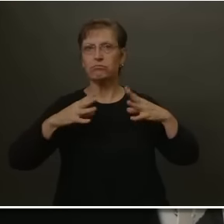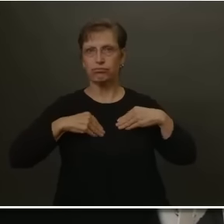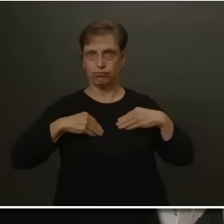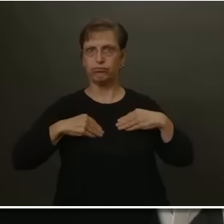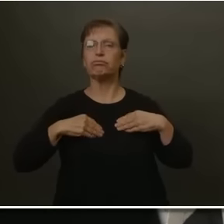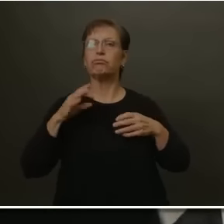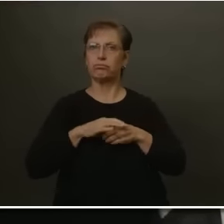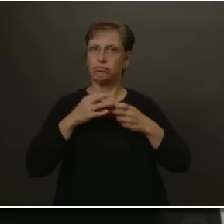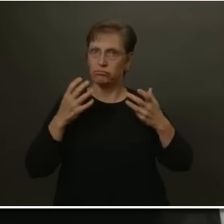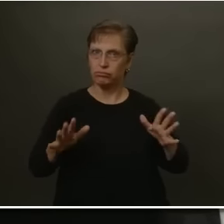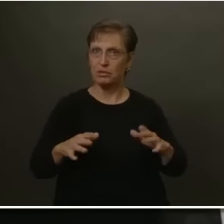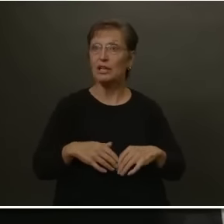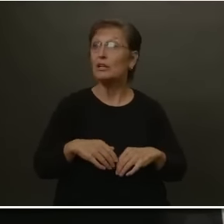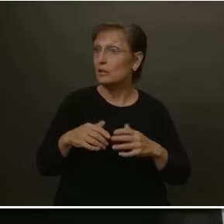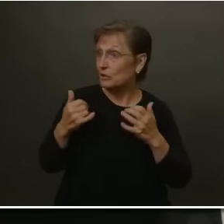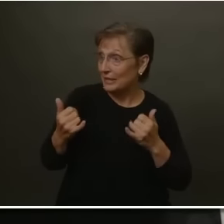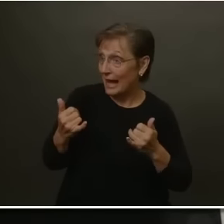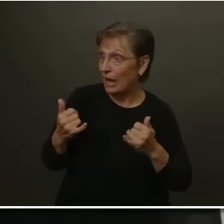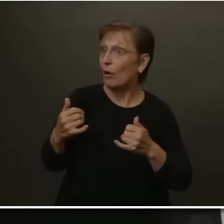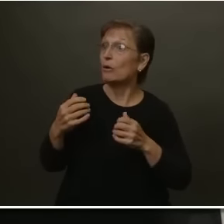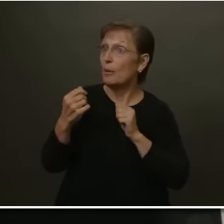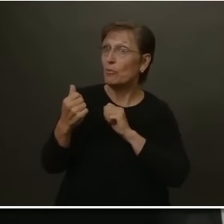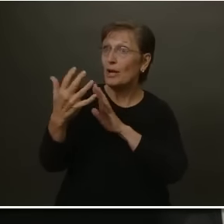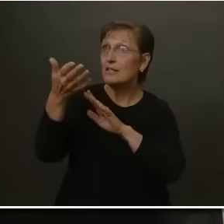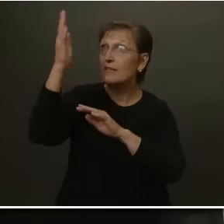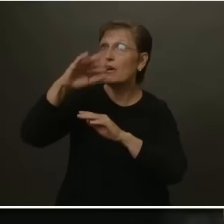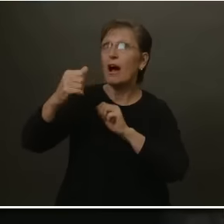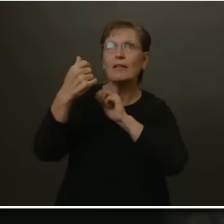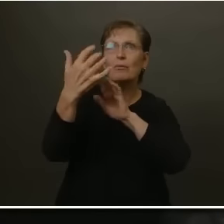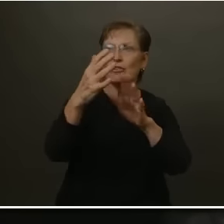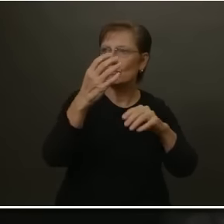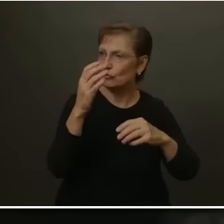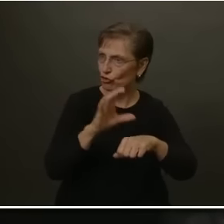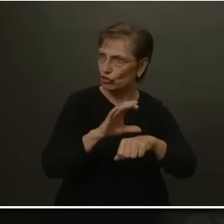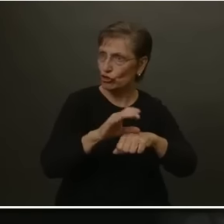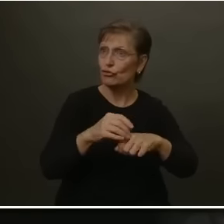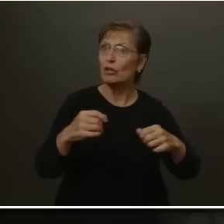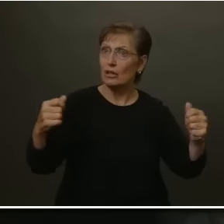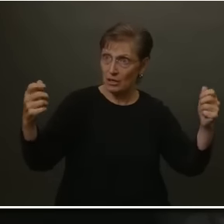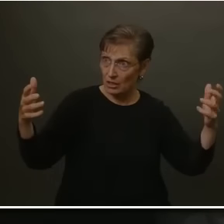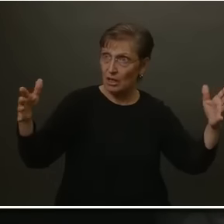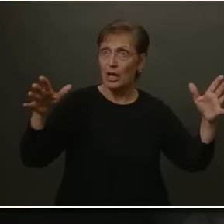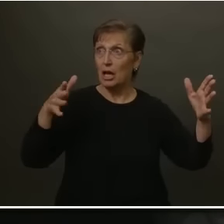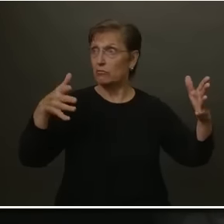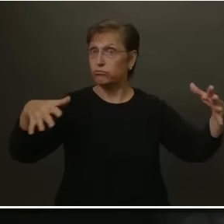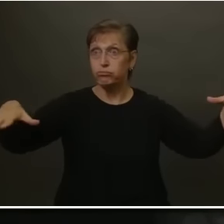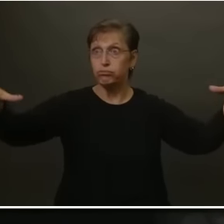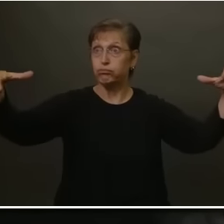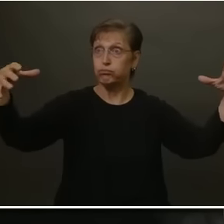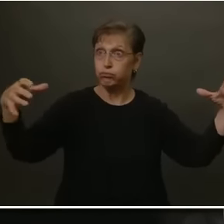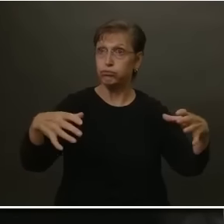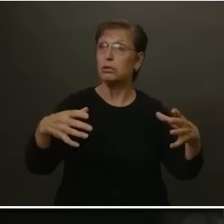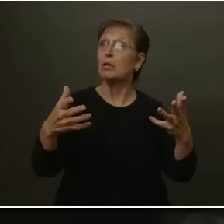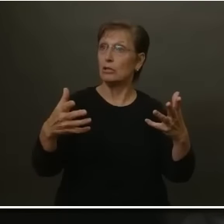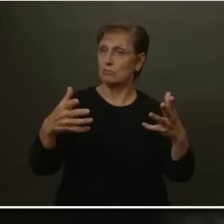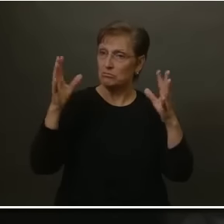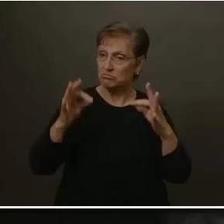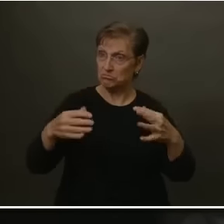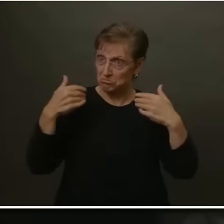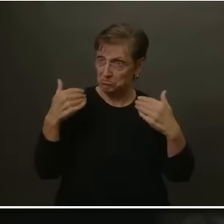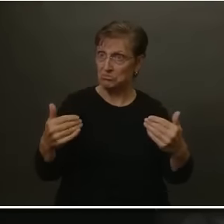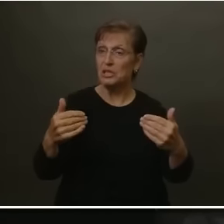the presence of God and the Church, gathered now for worship here and in various places, commit yourself